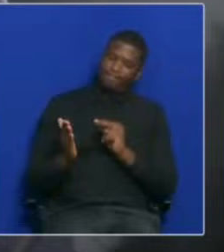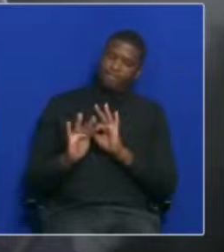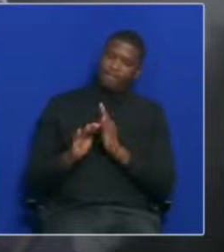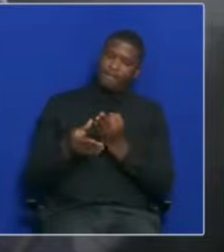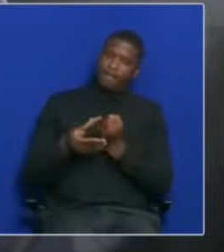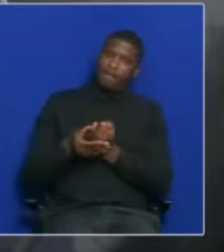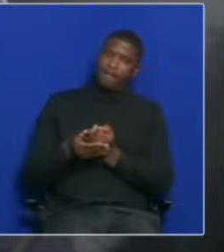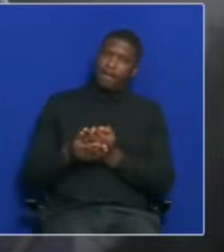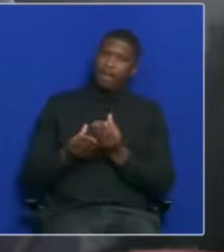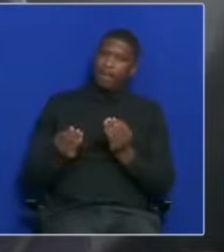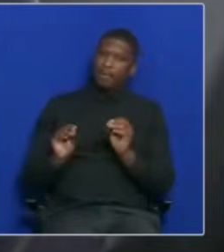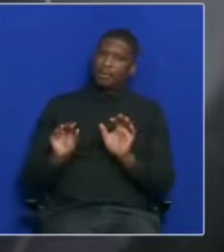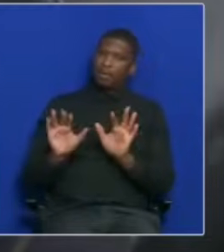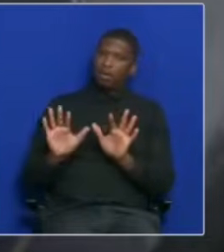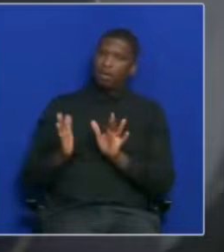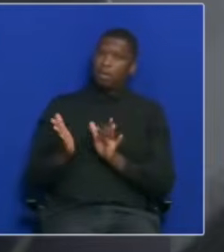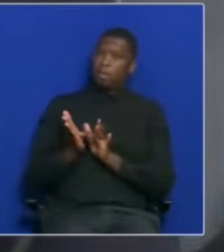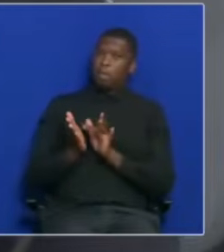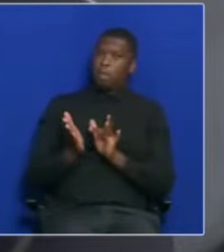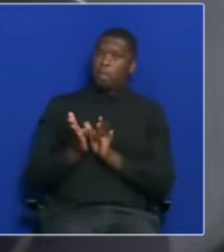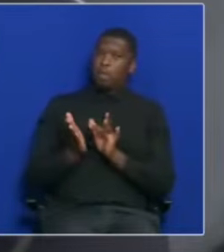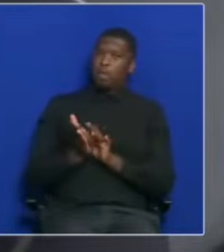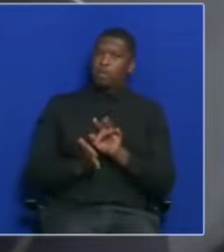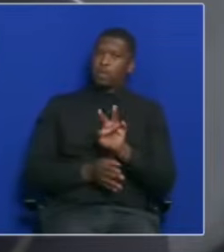page 251.